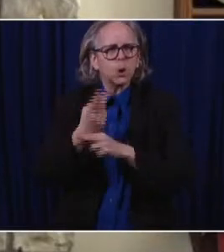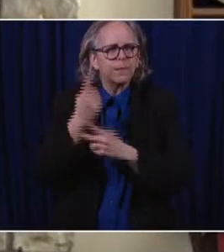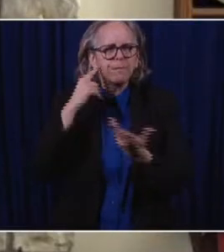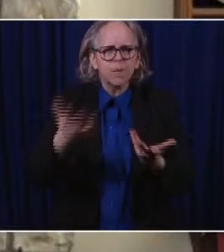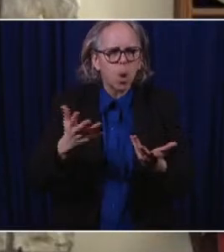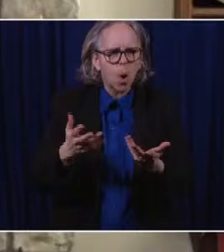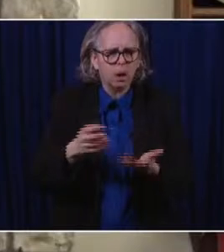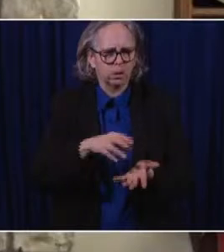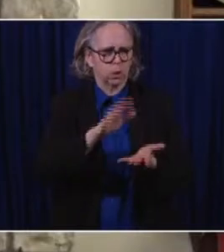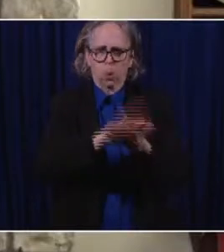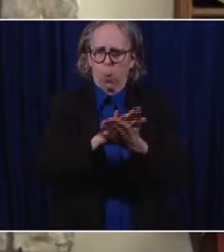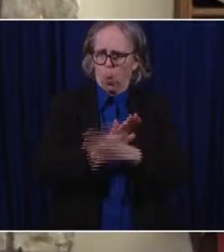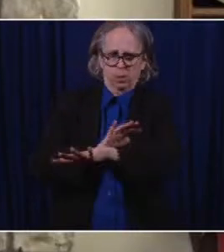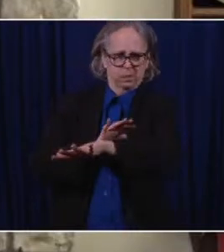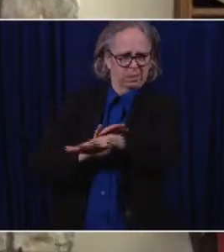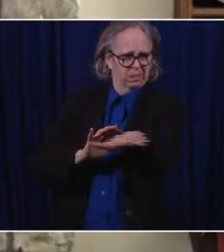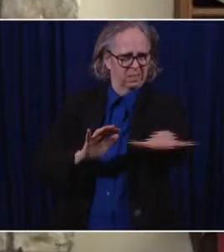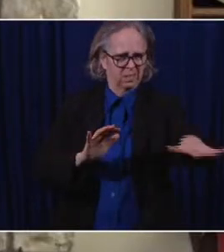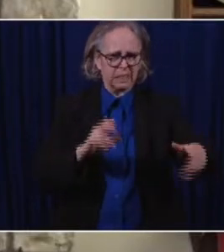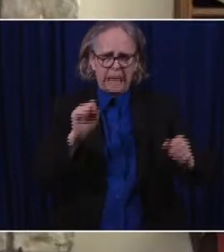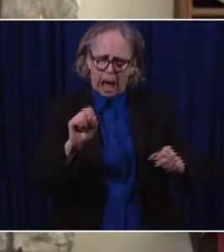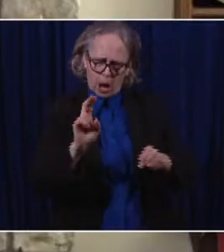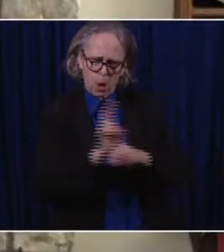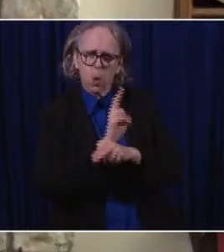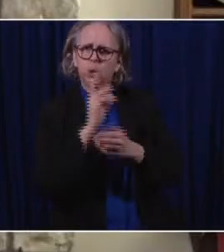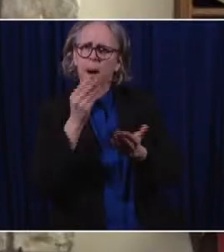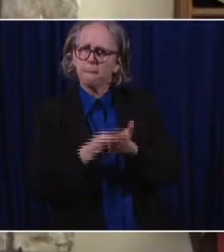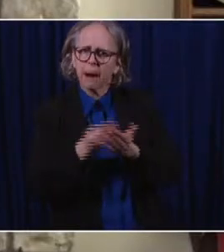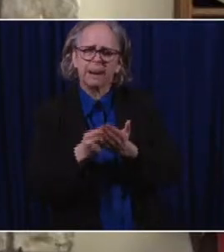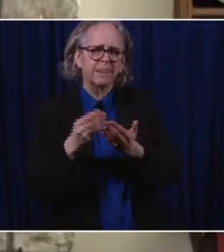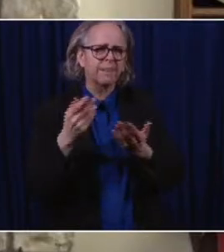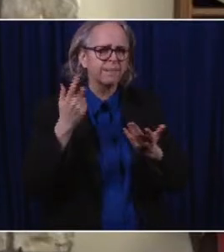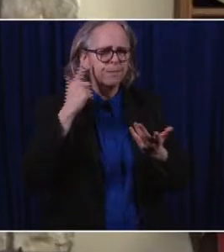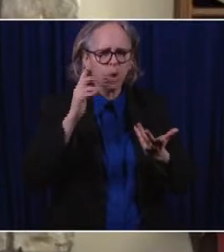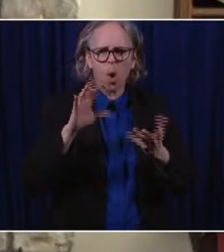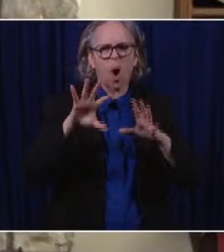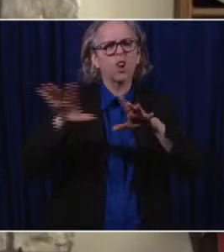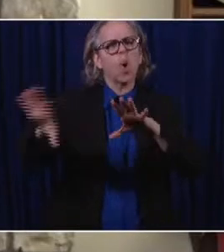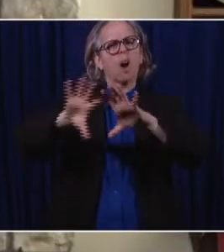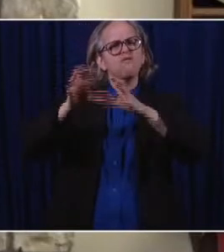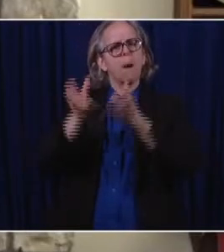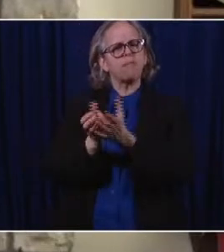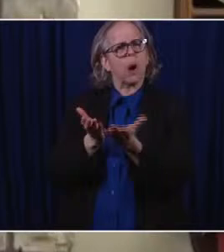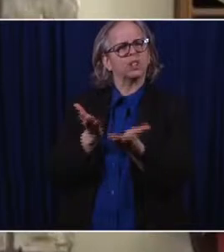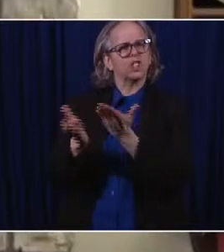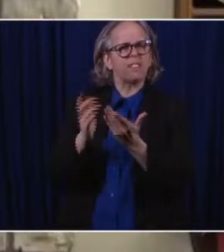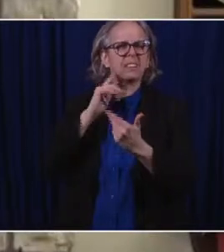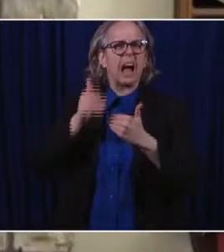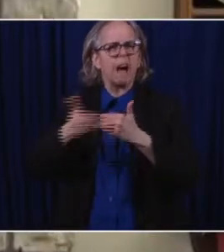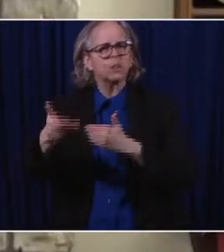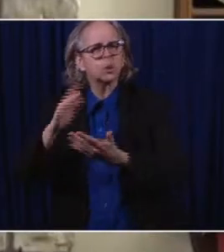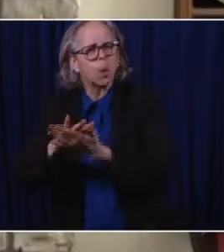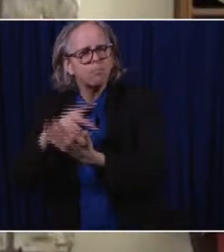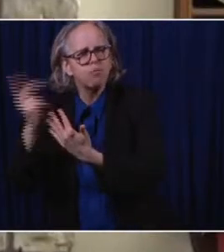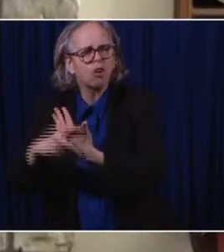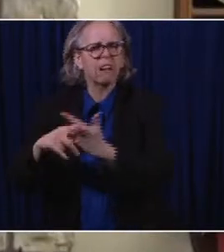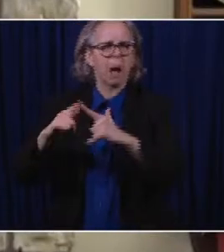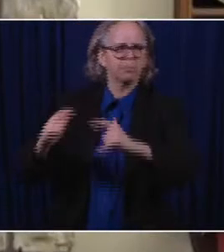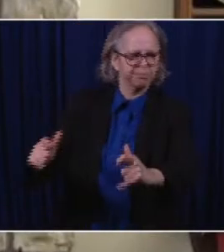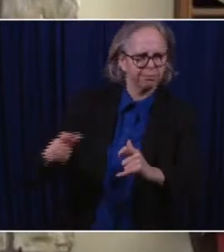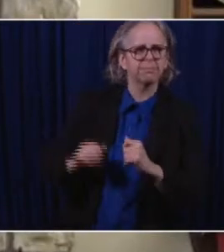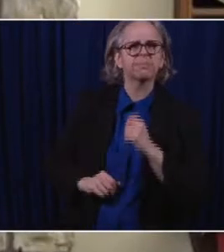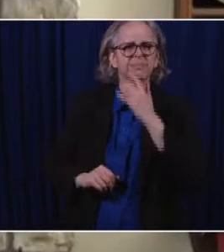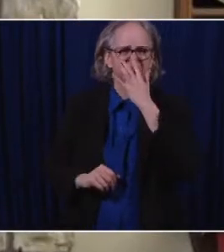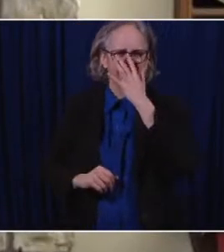them. They're being used by schools right now. Now, teachers have told us for years that we have to do a better